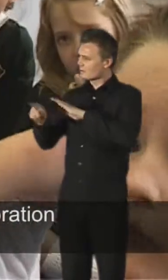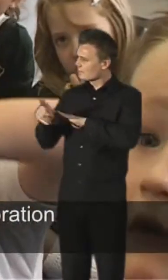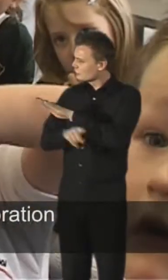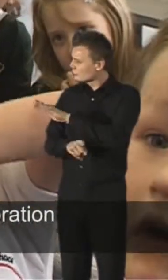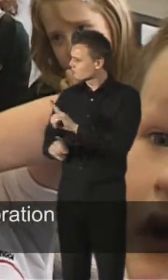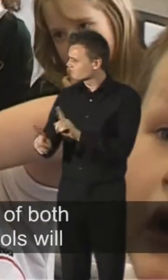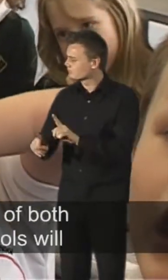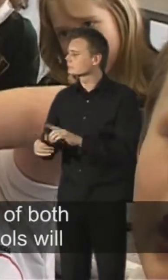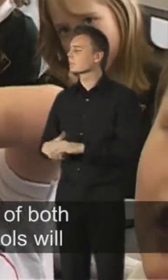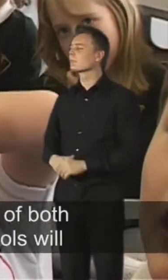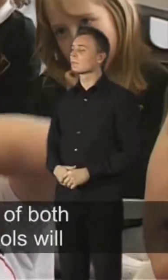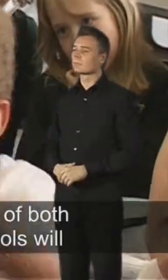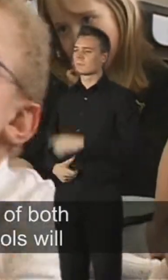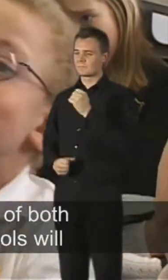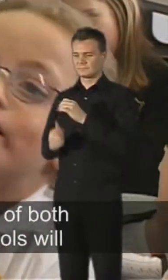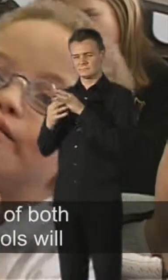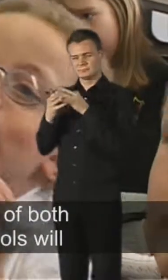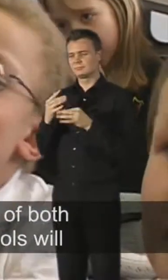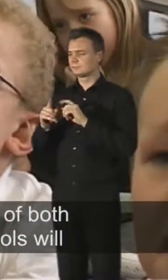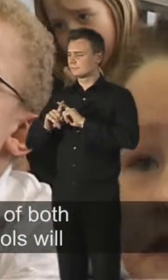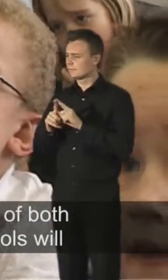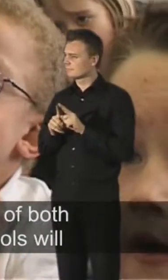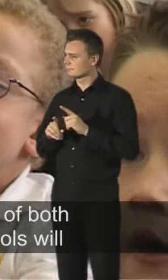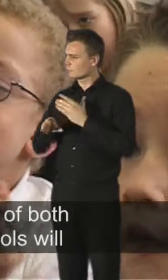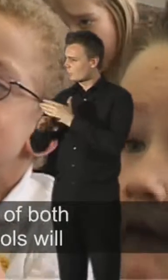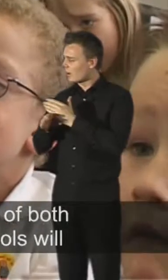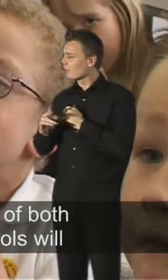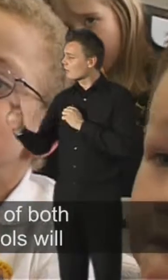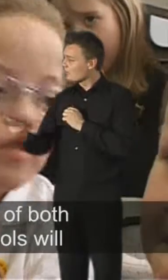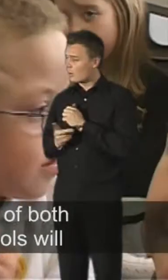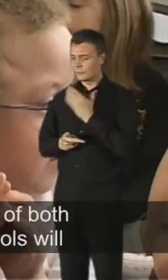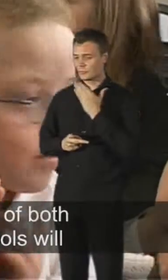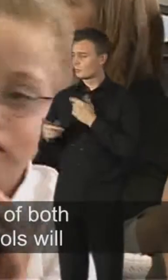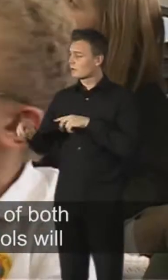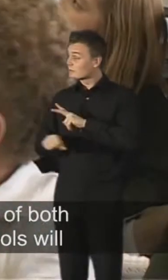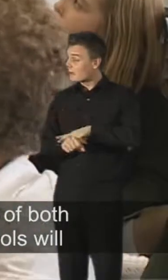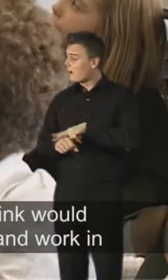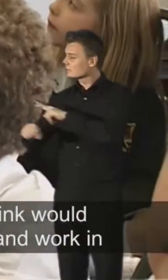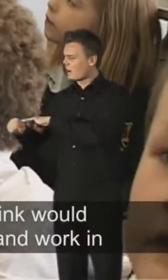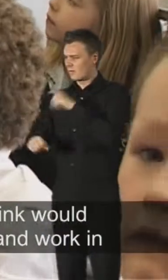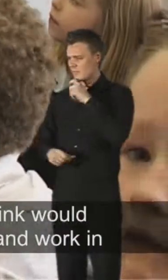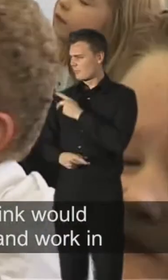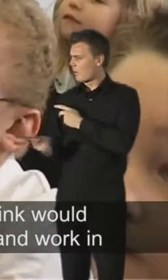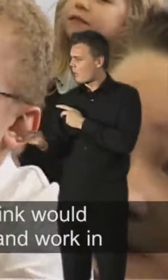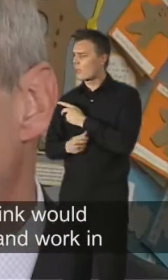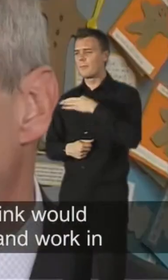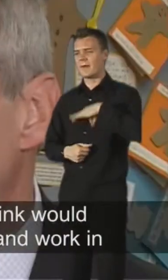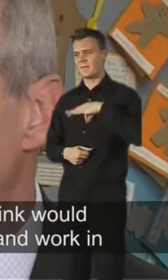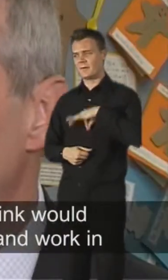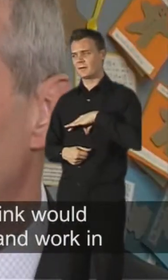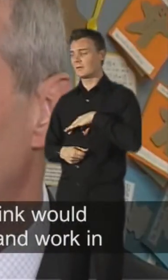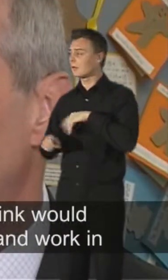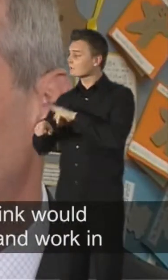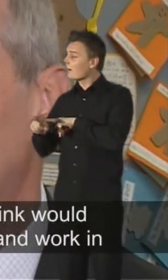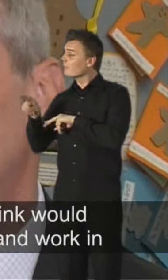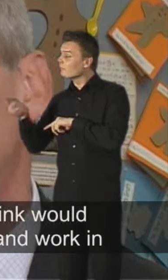their collaboration will develop? And there are many aspects of the work of both schools that the staff from both schools will benefit from. The staff at